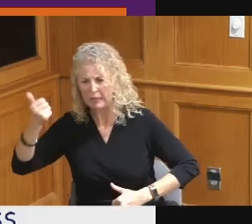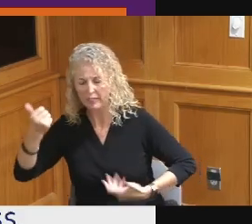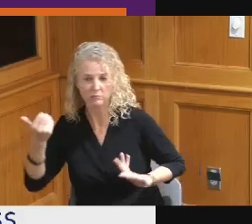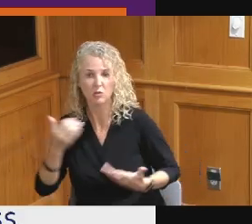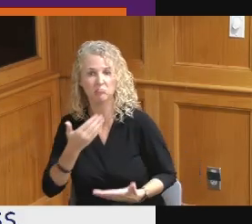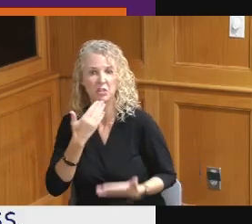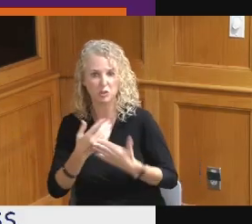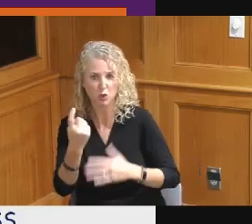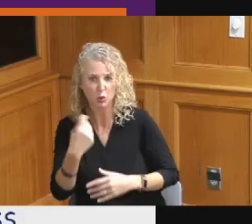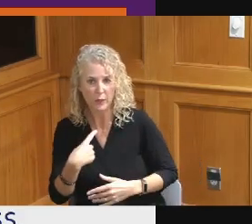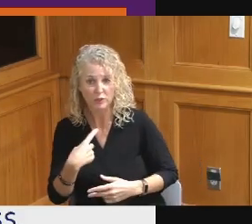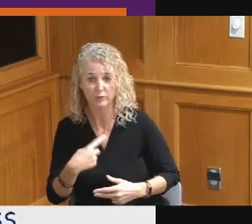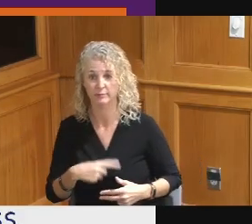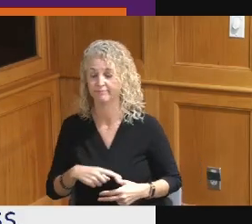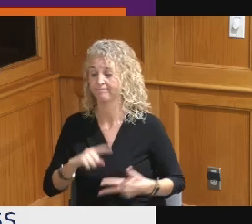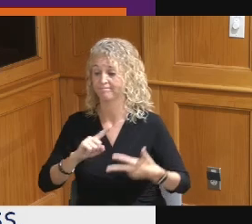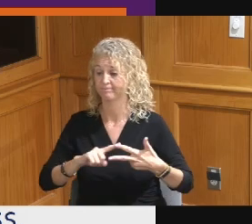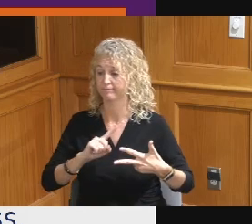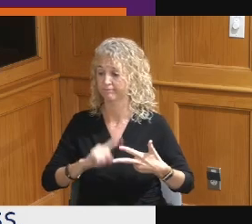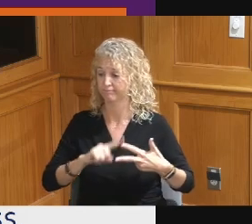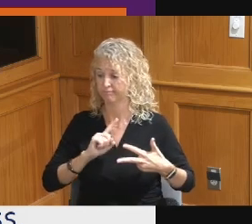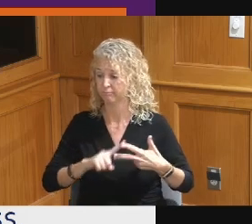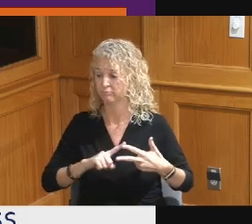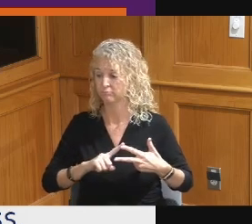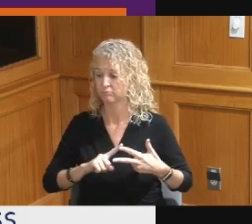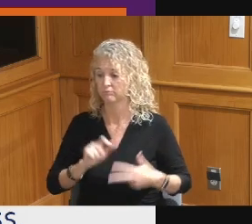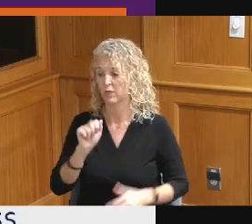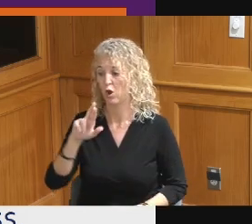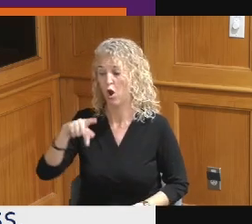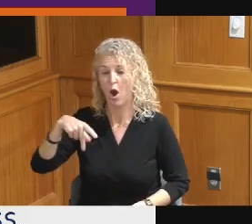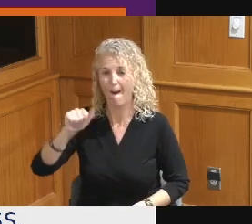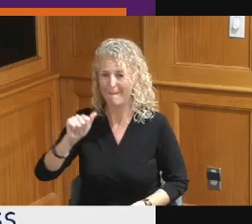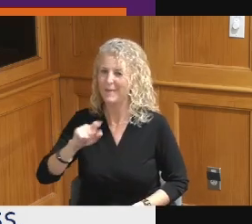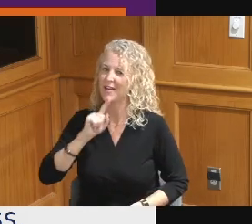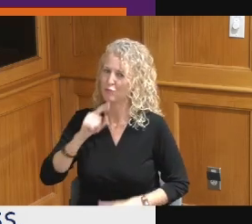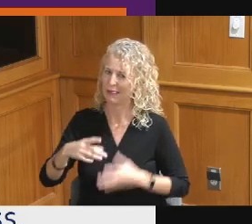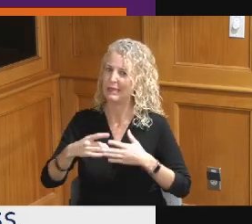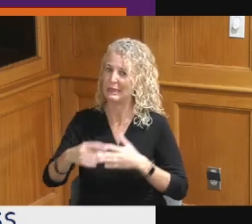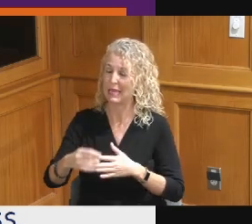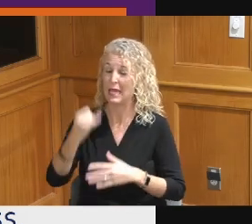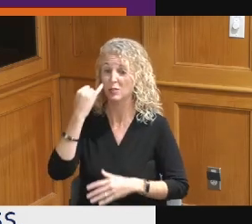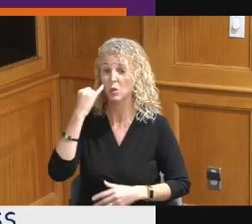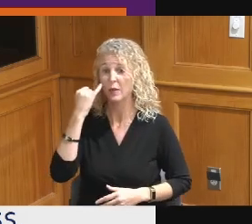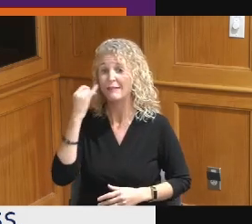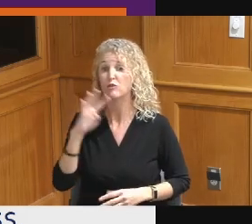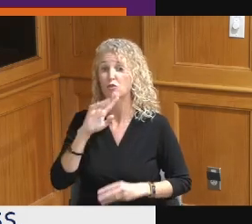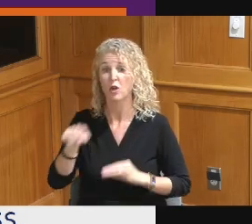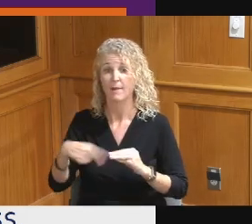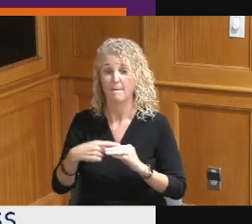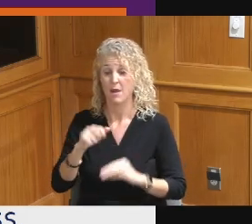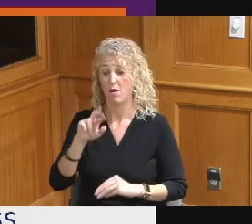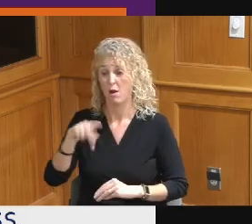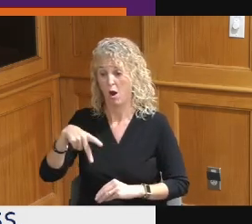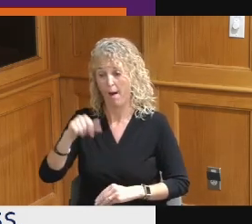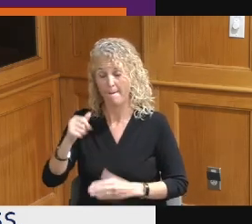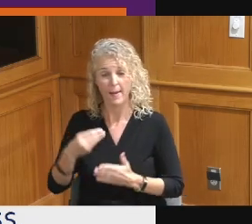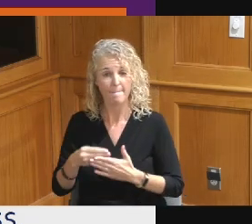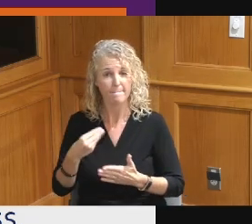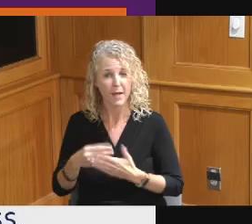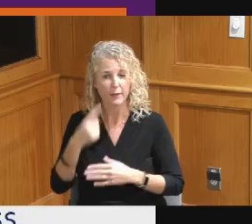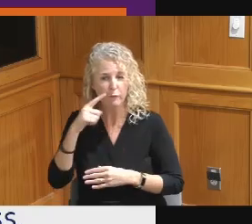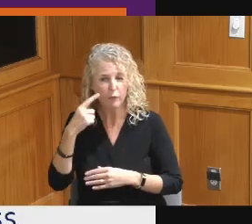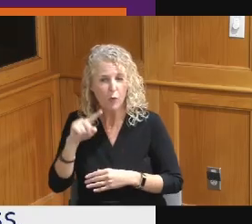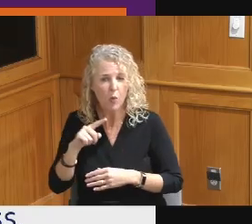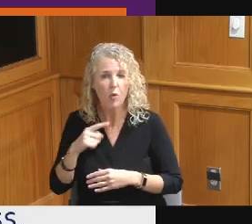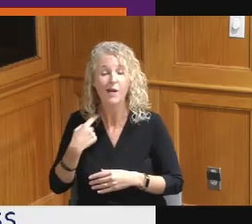on. The second issue was really defined by ARPA. So if we were looking at what we could be used ARPA funds, We